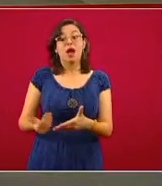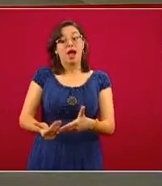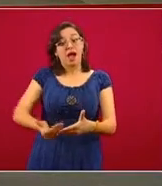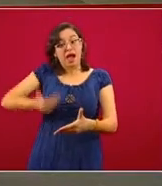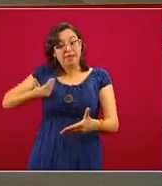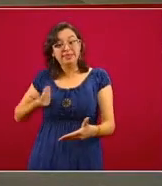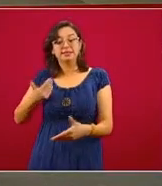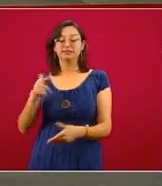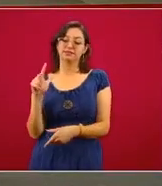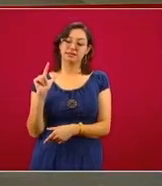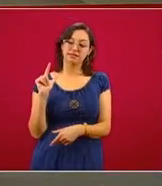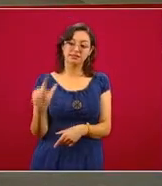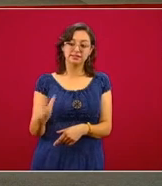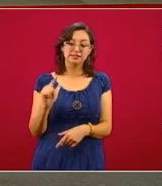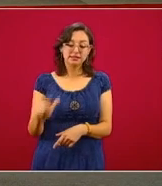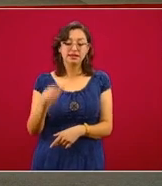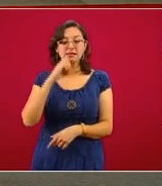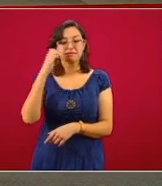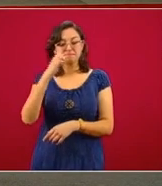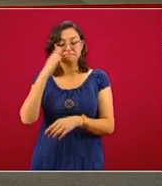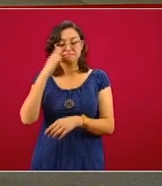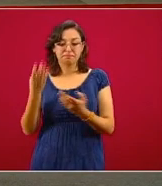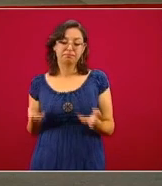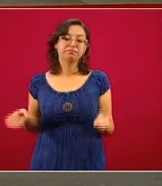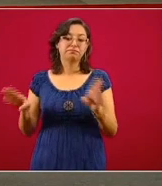measures were already being implemented.